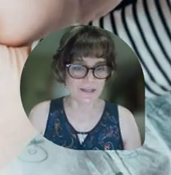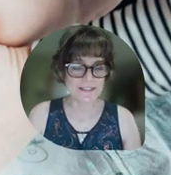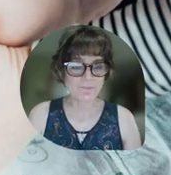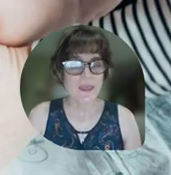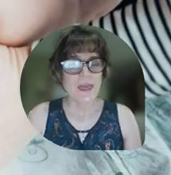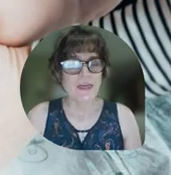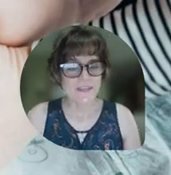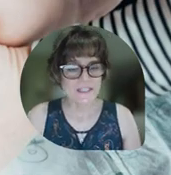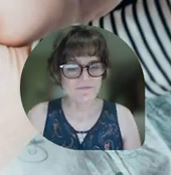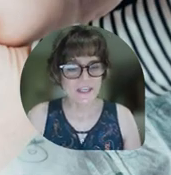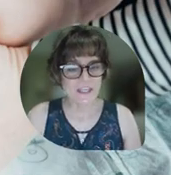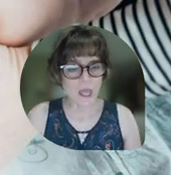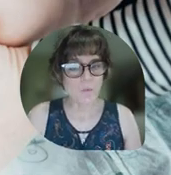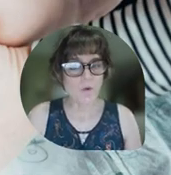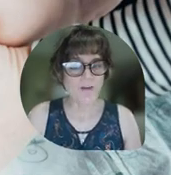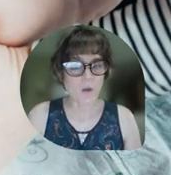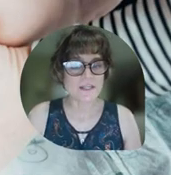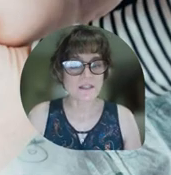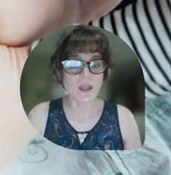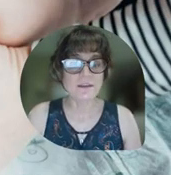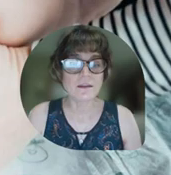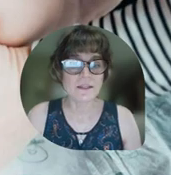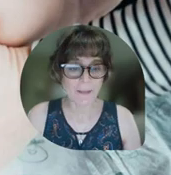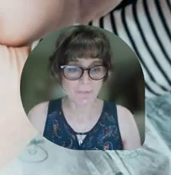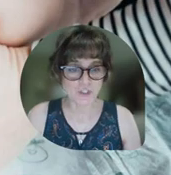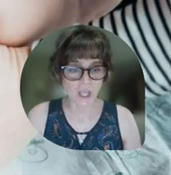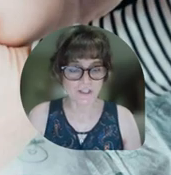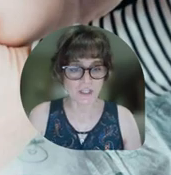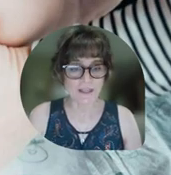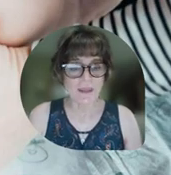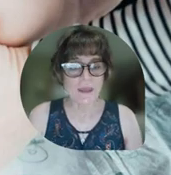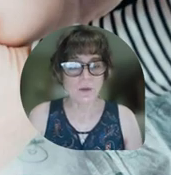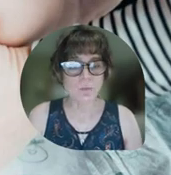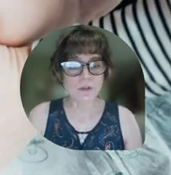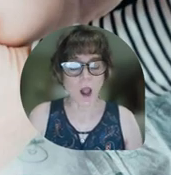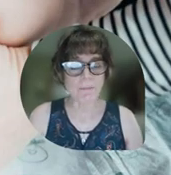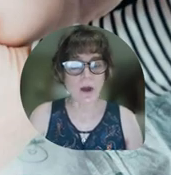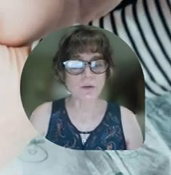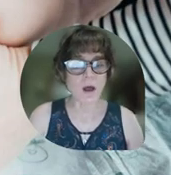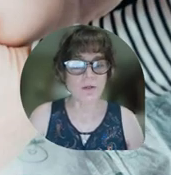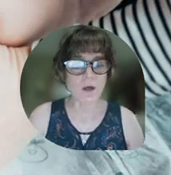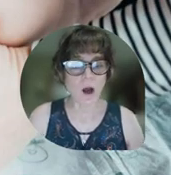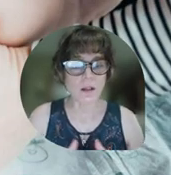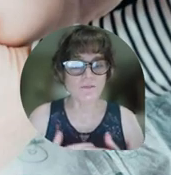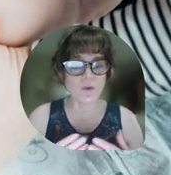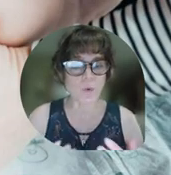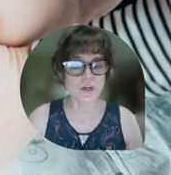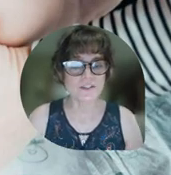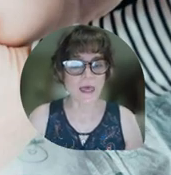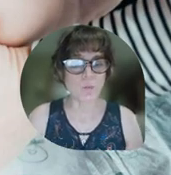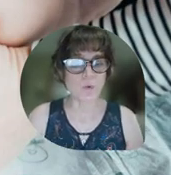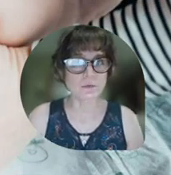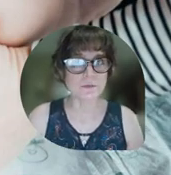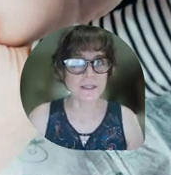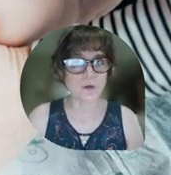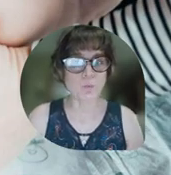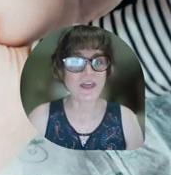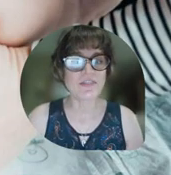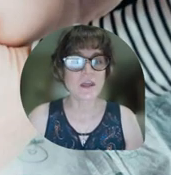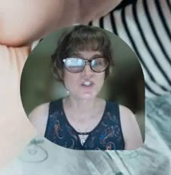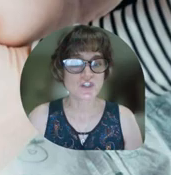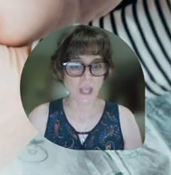Series. This video will focus on diaper changing. It will talk about all of the words that will